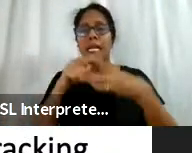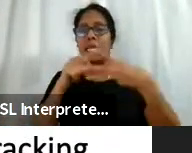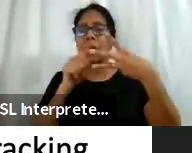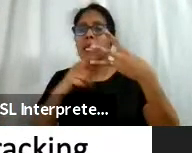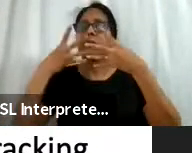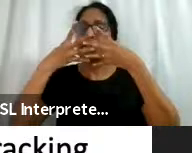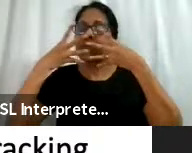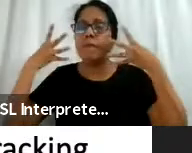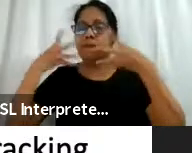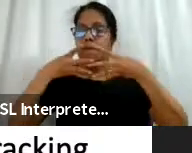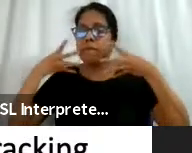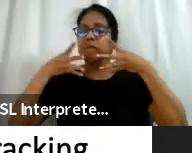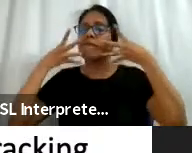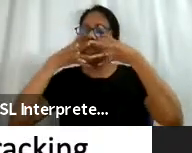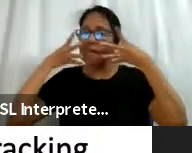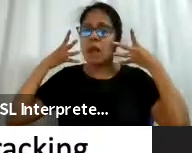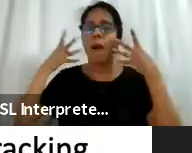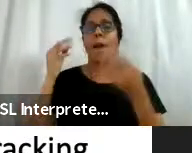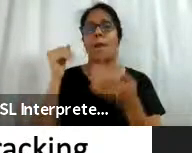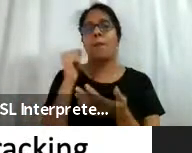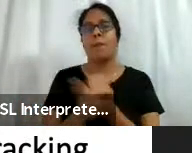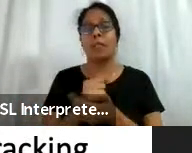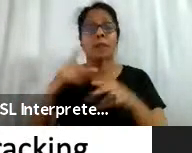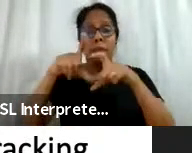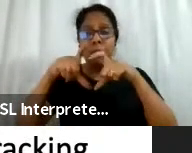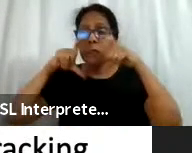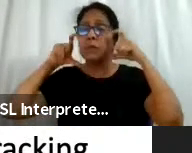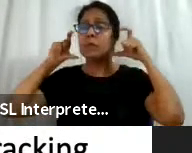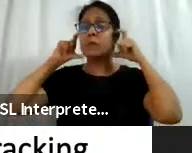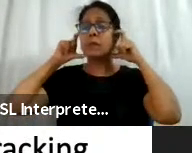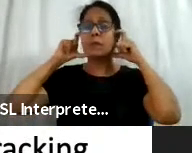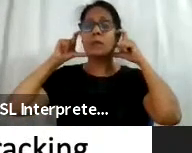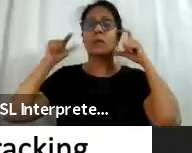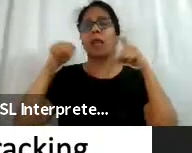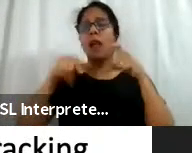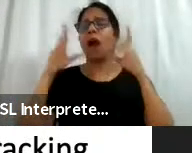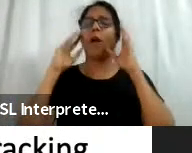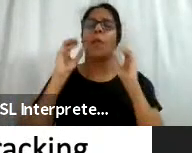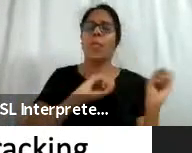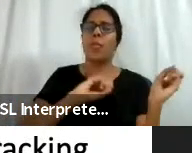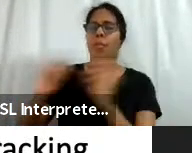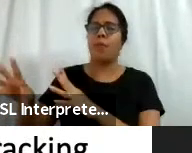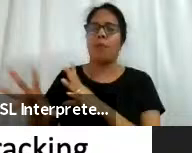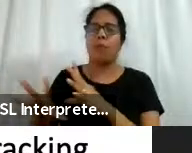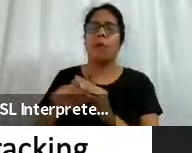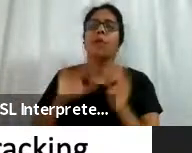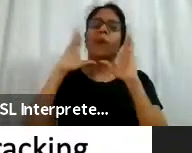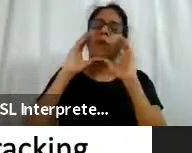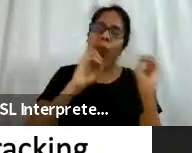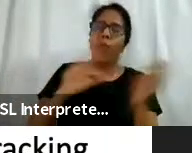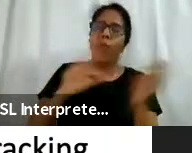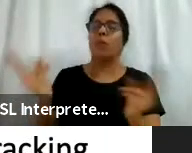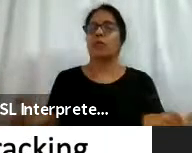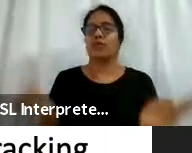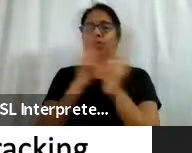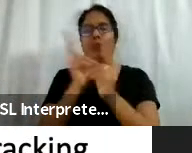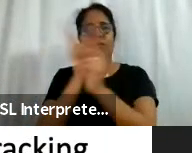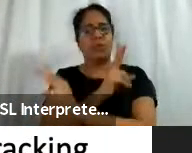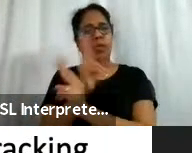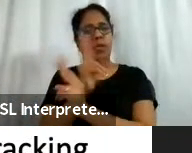advised. So once you wear them, these are disposable masks, so they need to be changed.